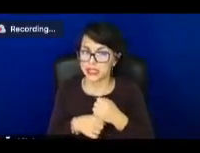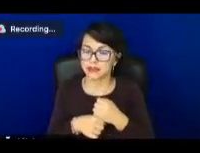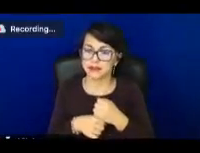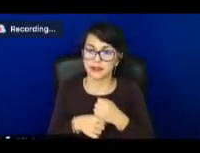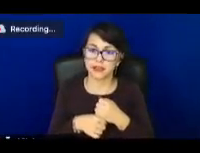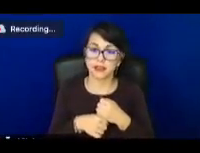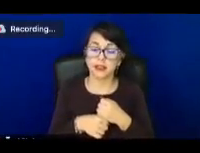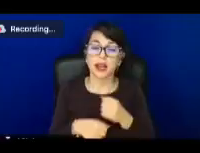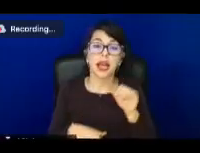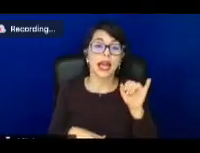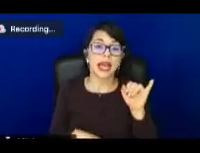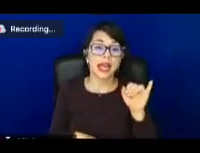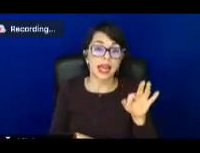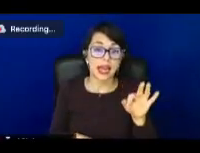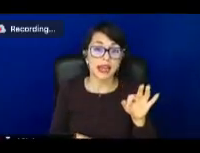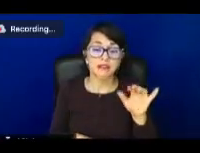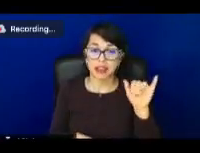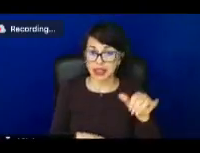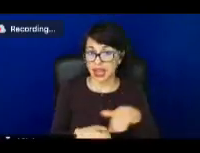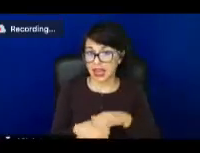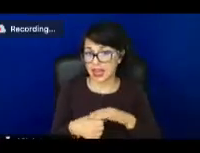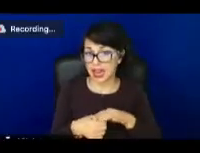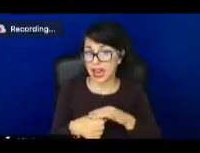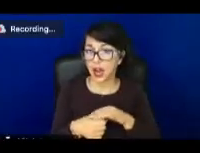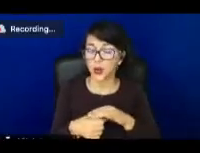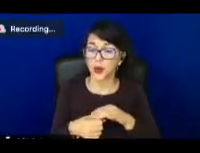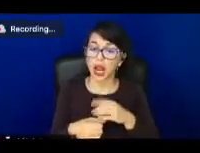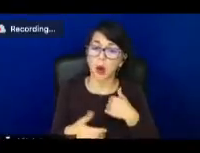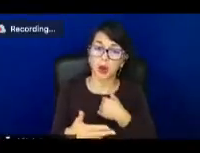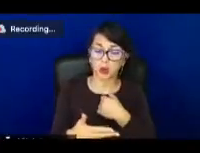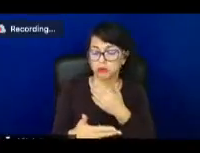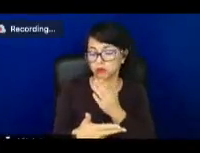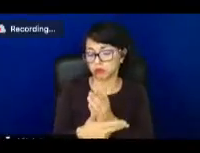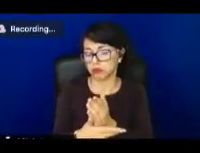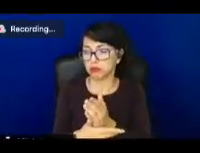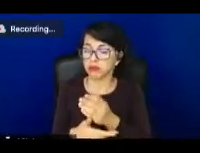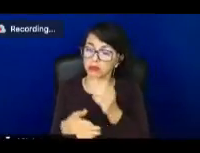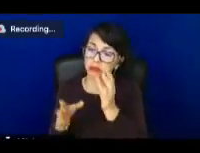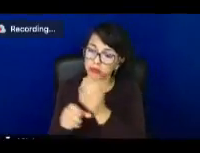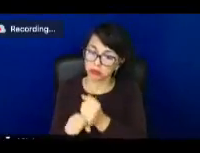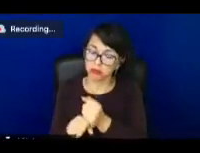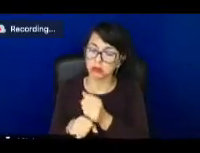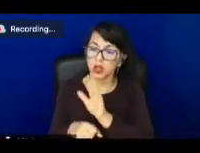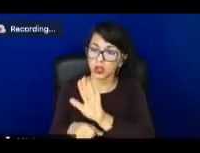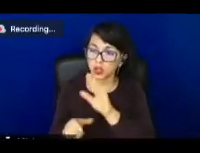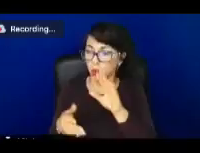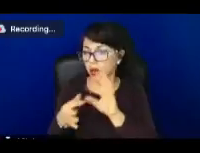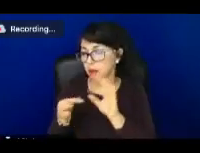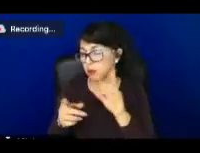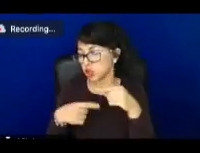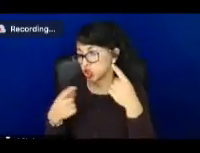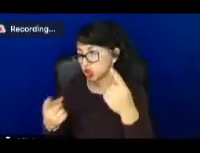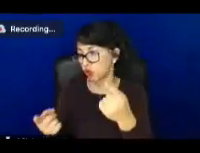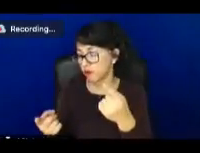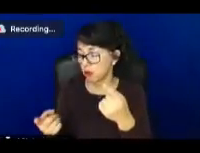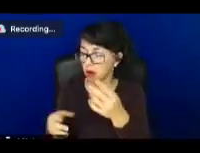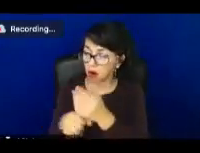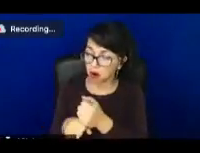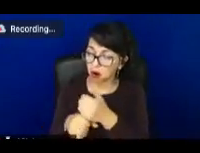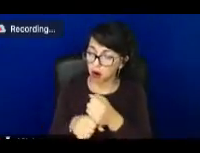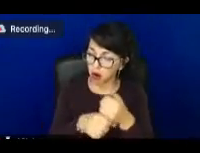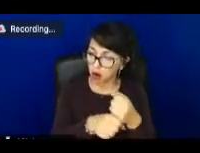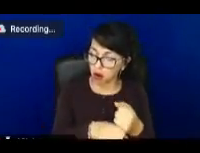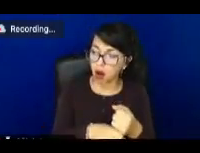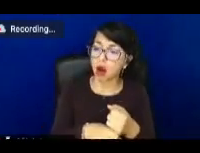summary that maybe their area was missing, it may inspire them or incentivize them to